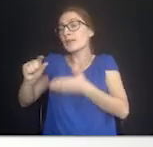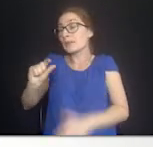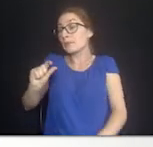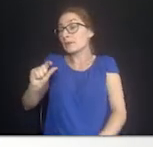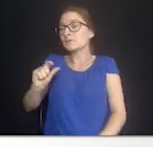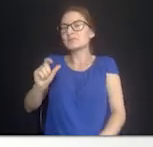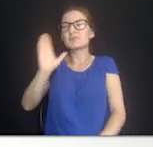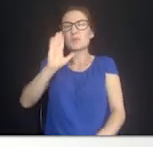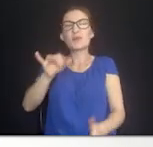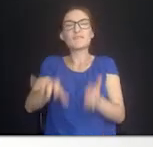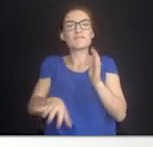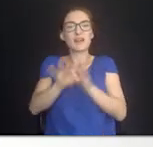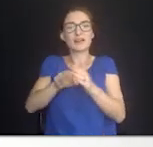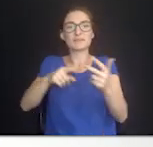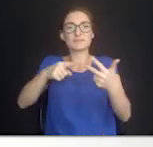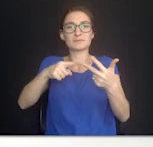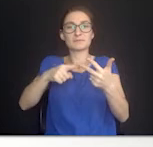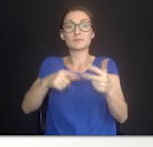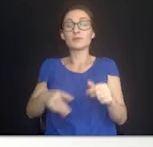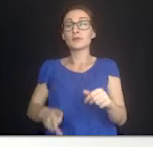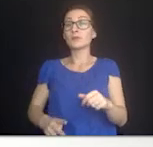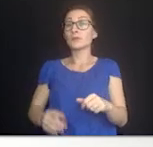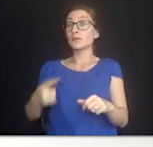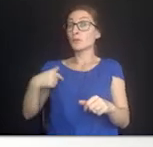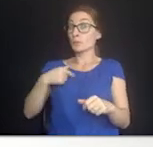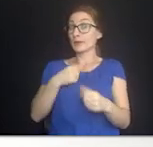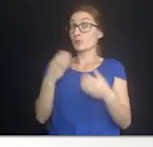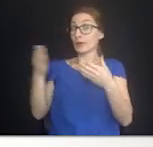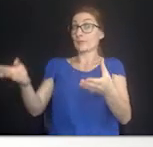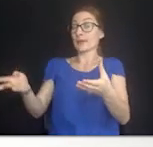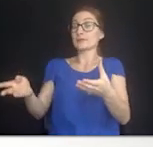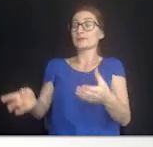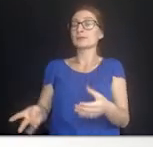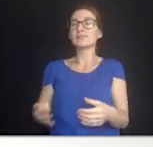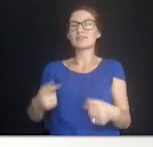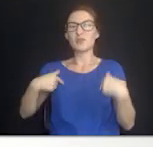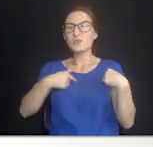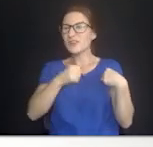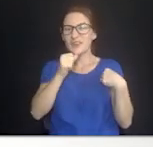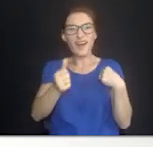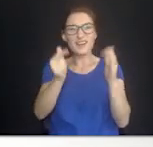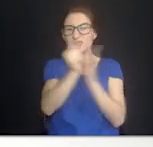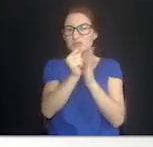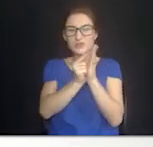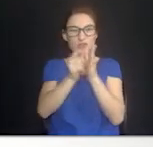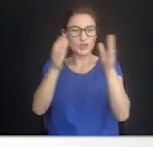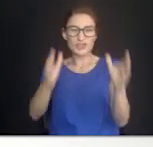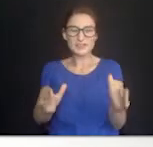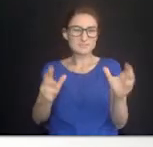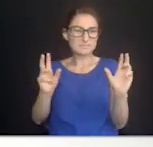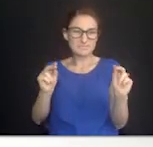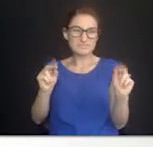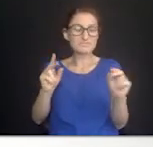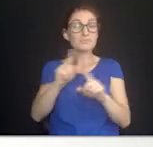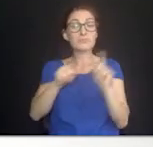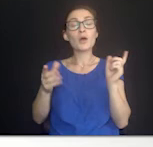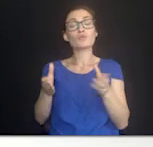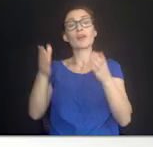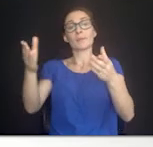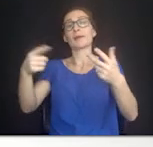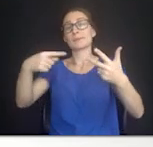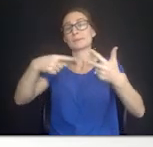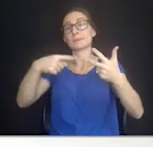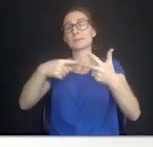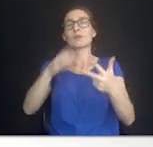to recommend most. We're not the attorney, but we do tend to recommend it most because it's not taking away all